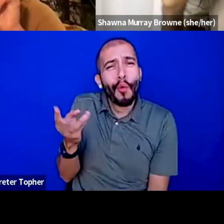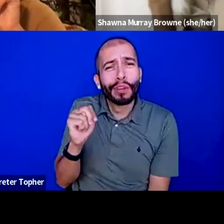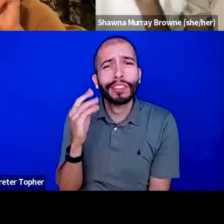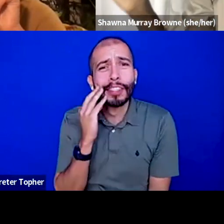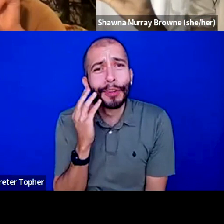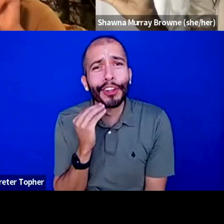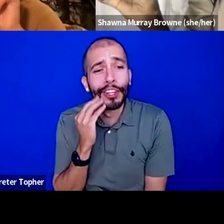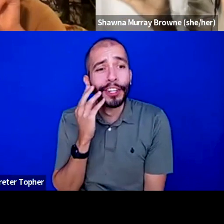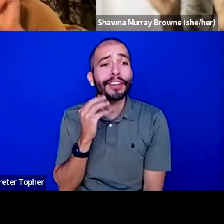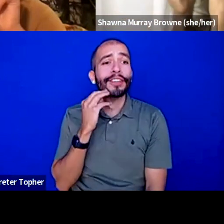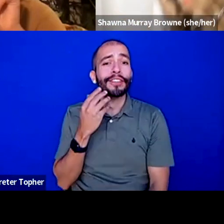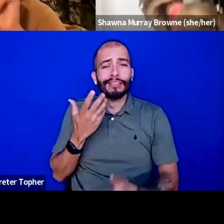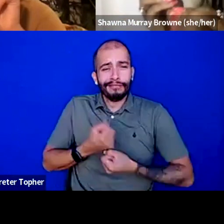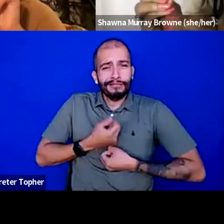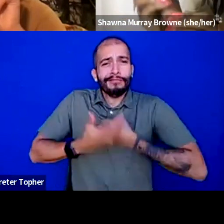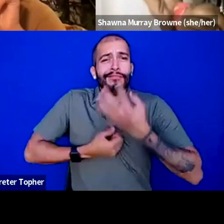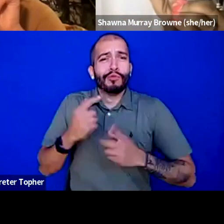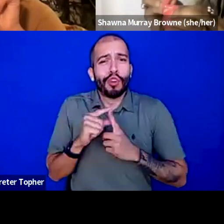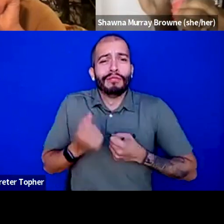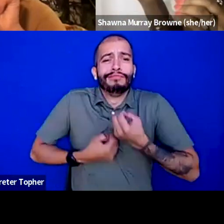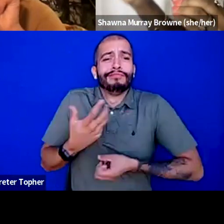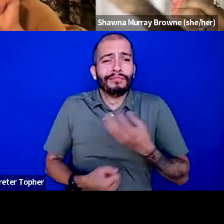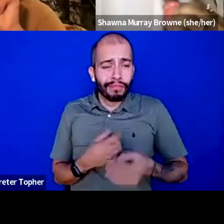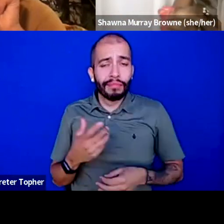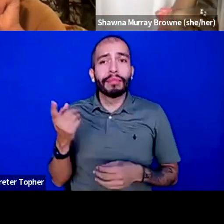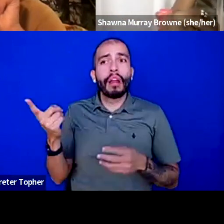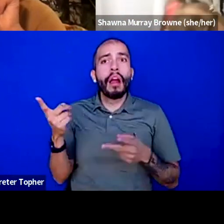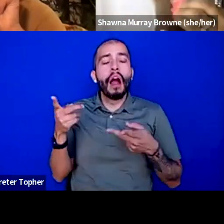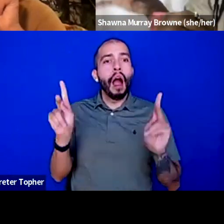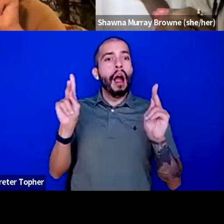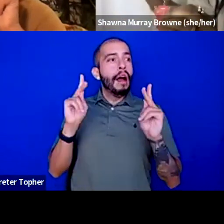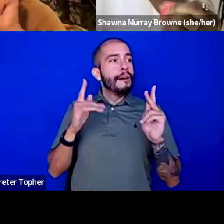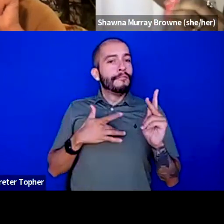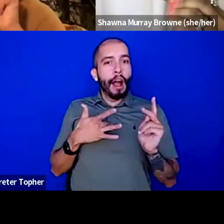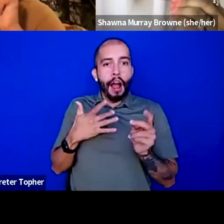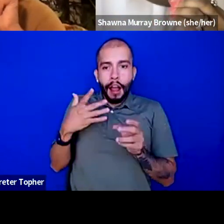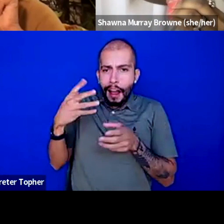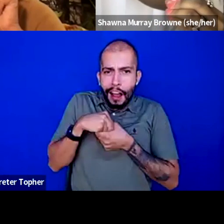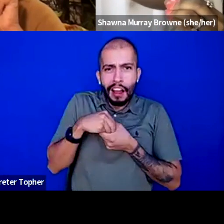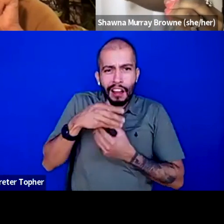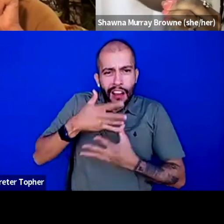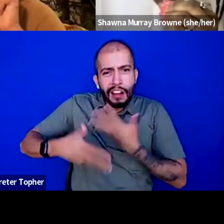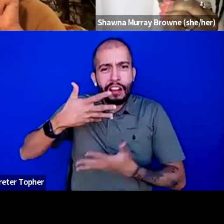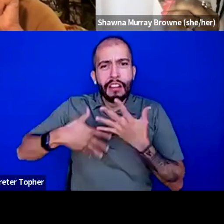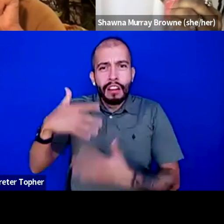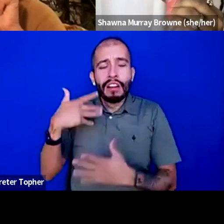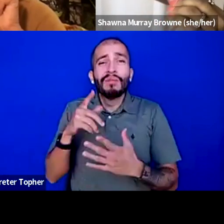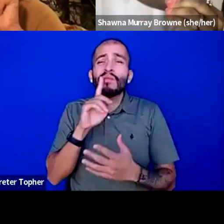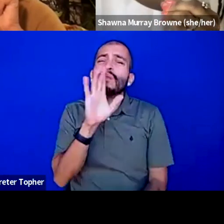engage in those spaces, it was important for me to connect his grandma to grassroots political